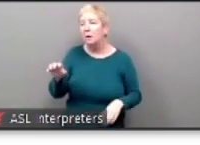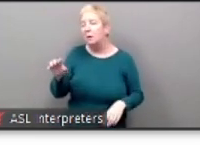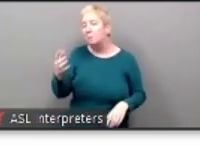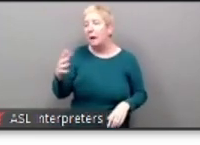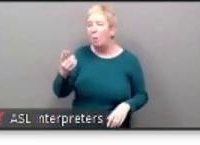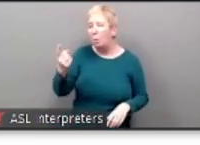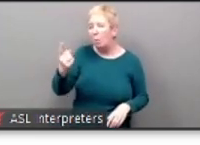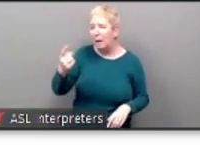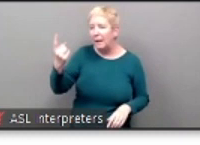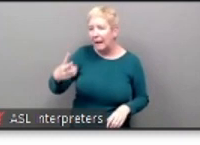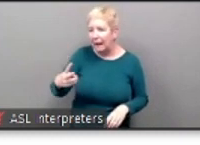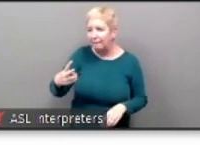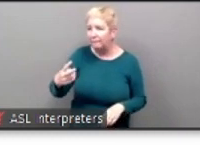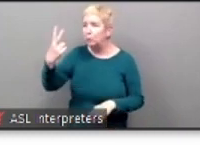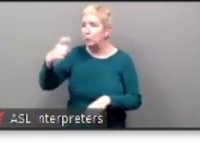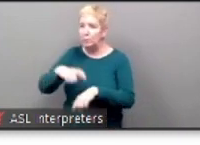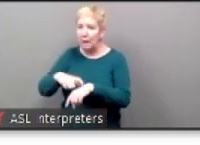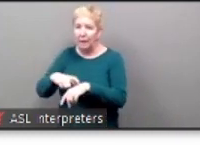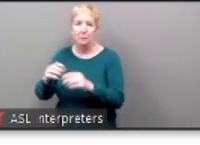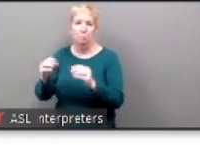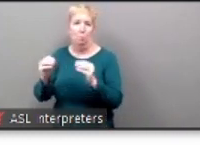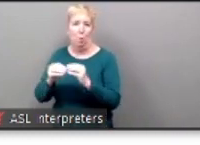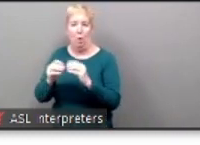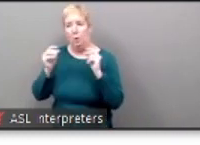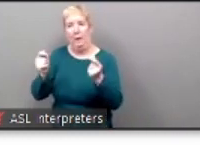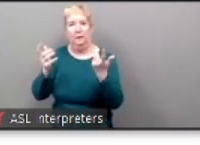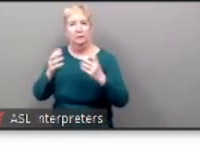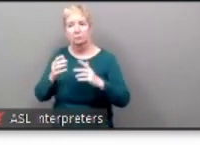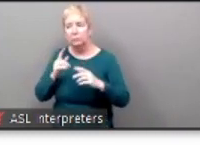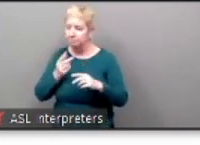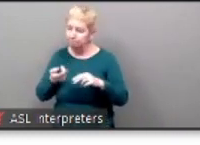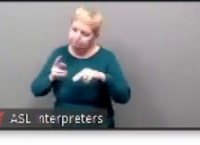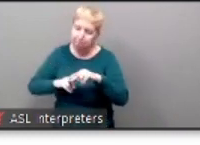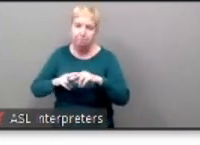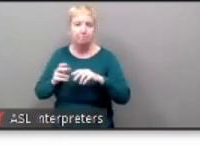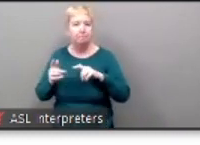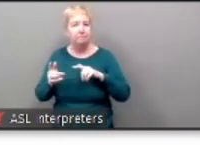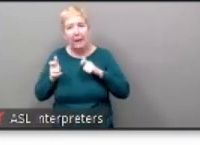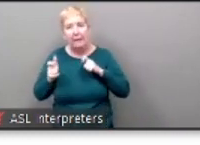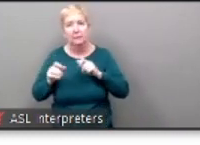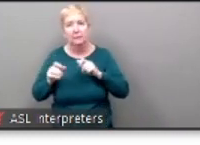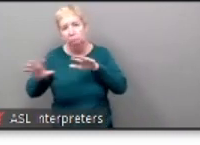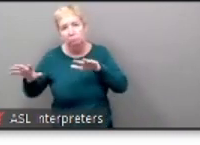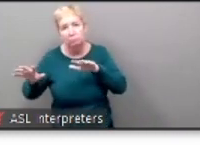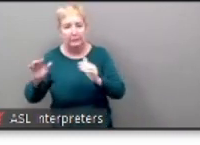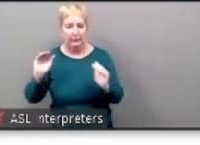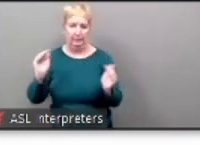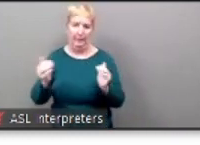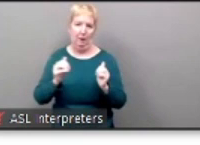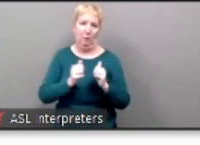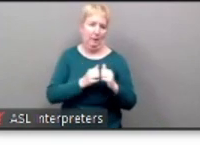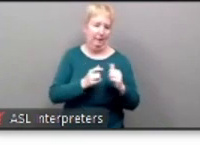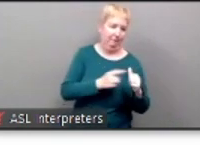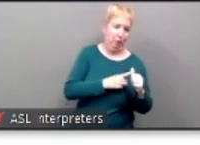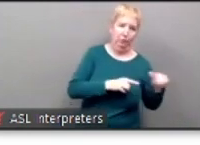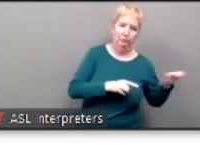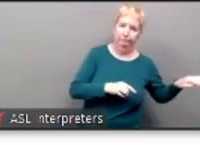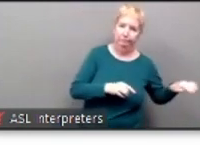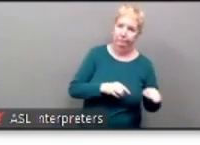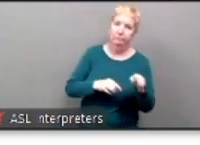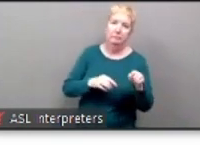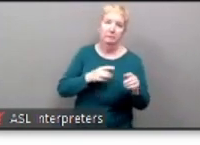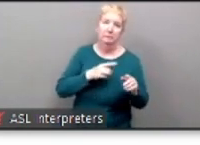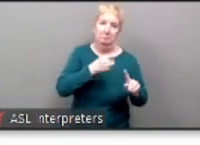times more quickly, is more transmissible than what we had for the first part of the pandemic. We saw a